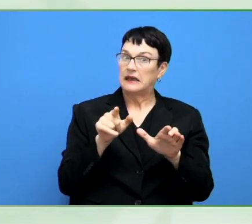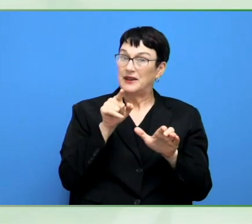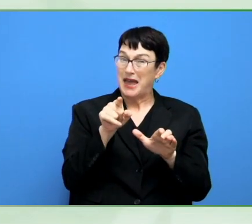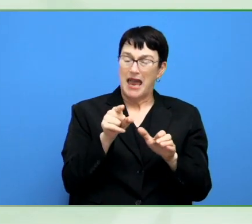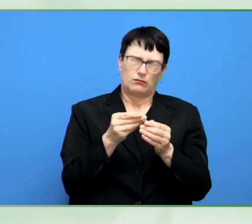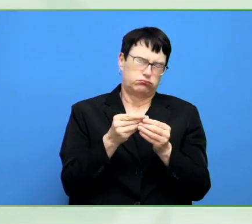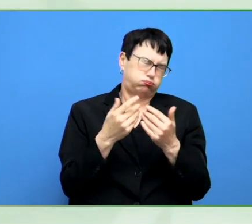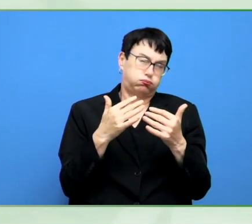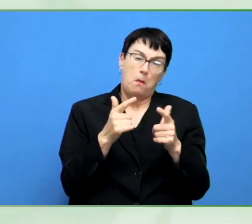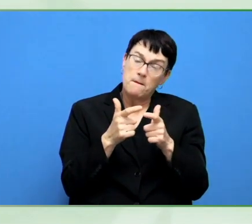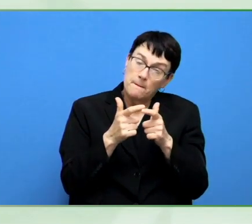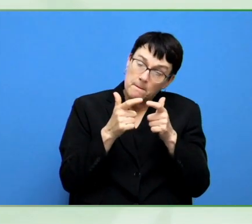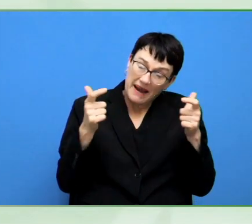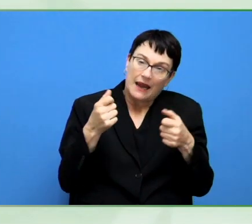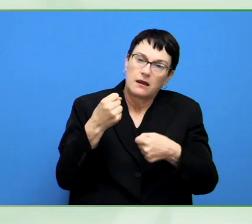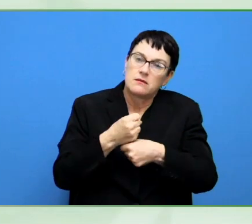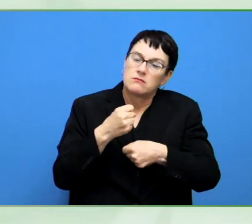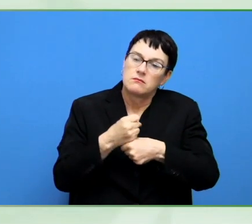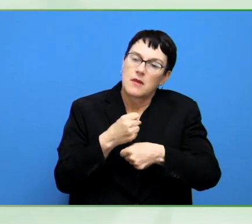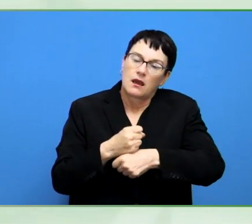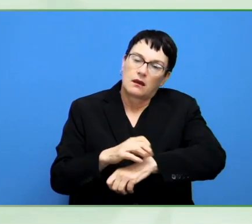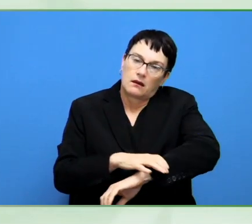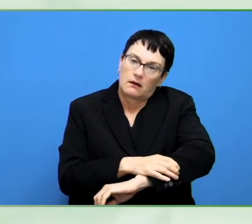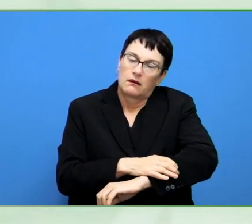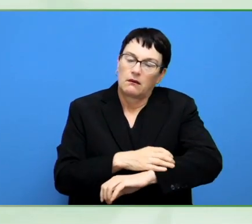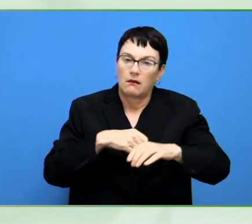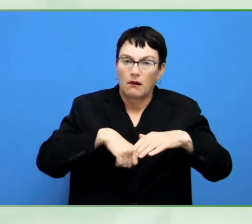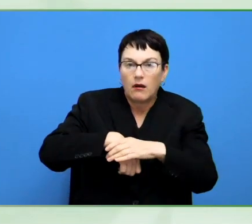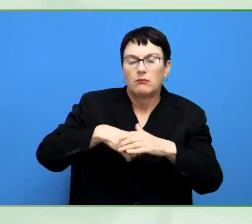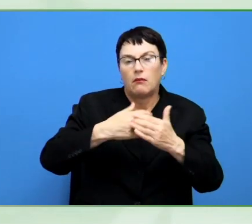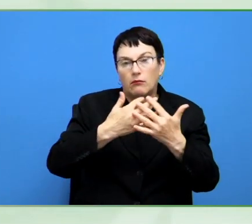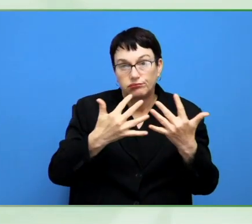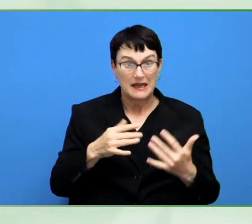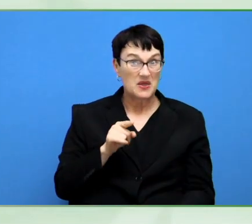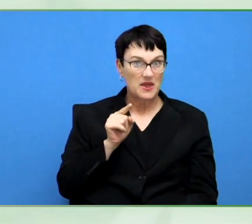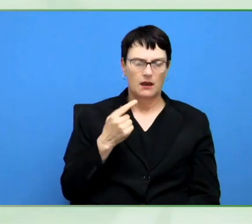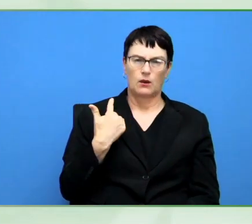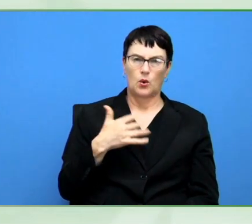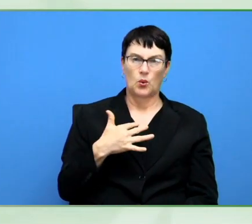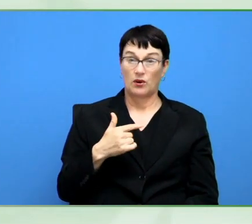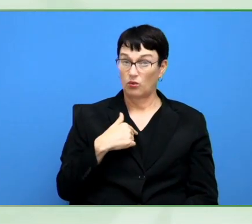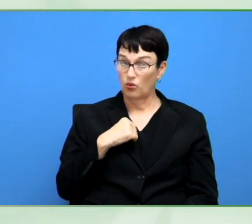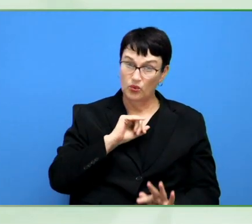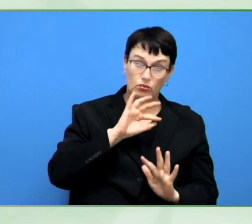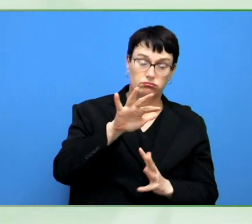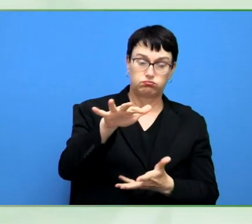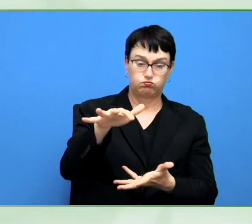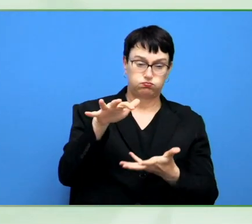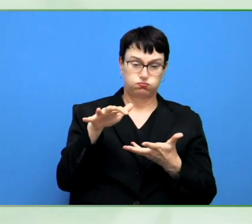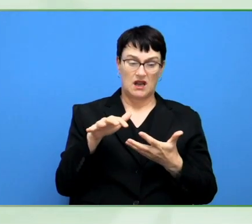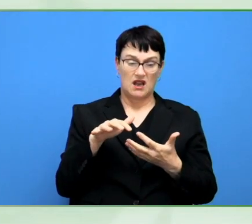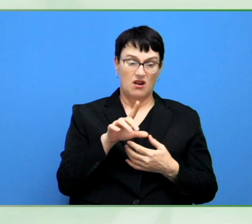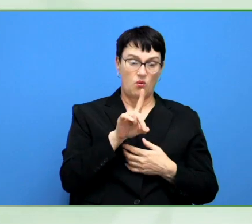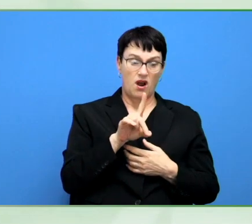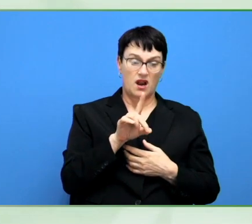to collect 1,000 locations worth of excess componentry, I mean, that's a lot. We're at the point where we want